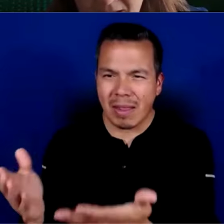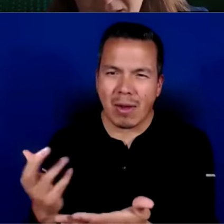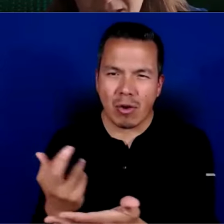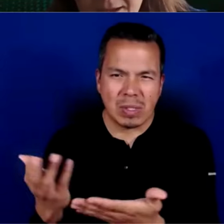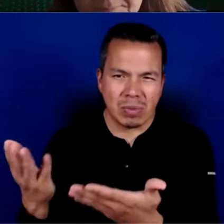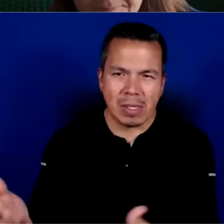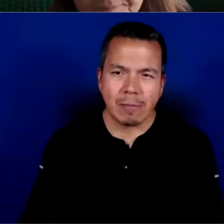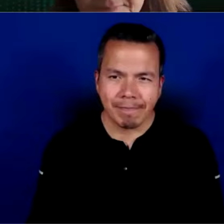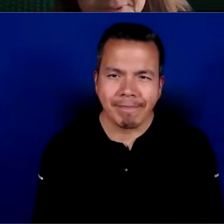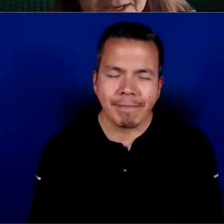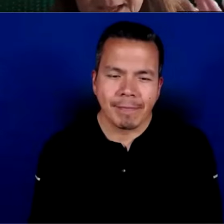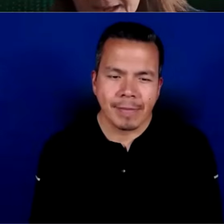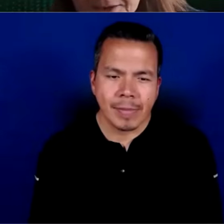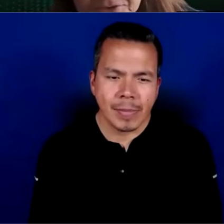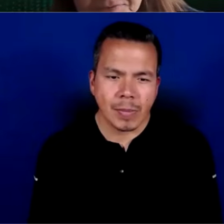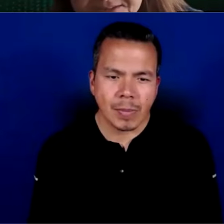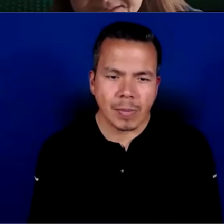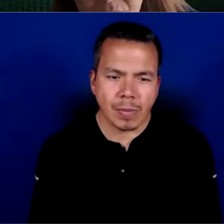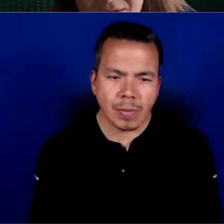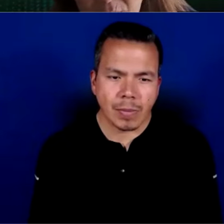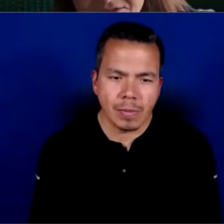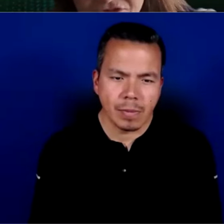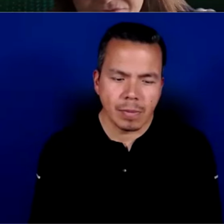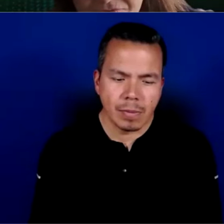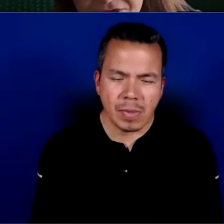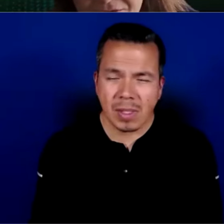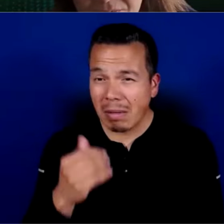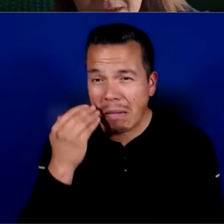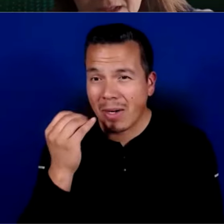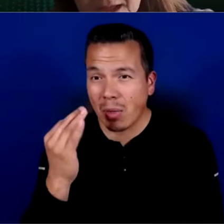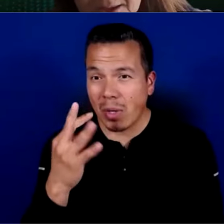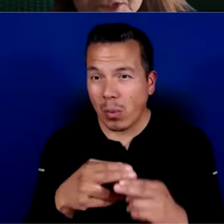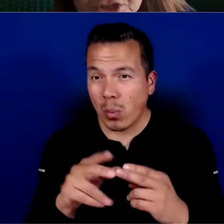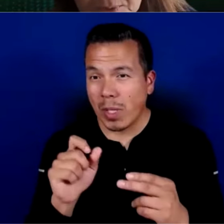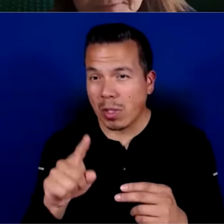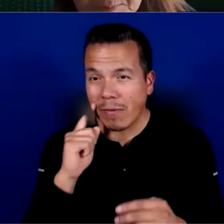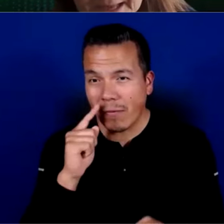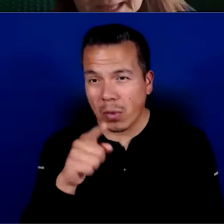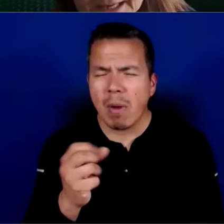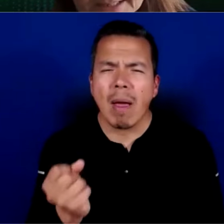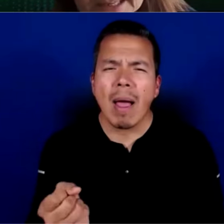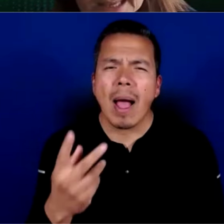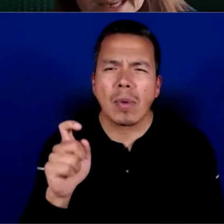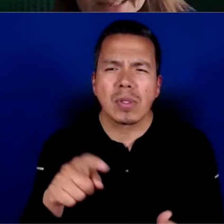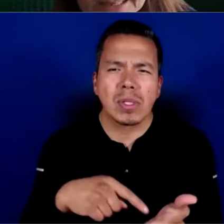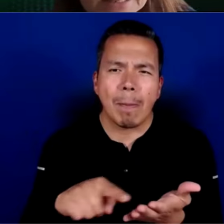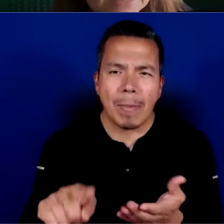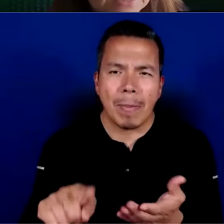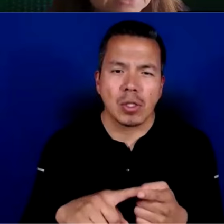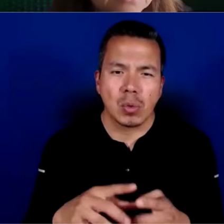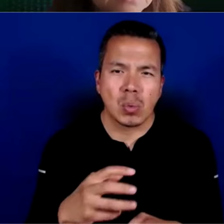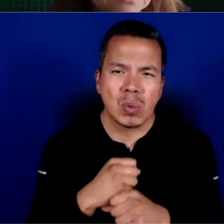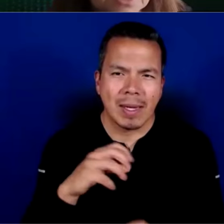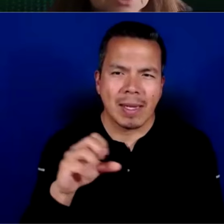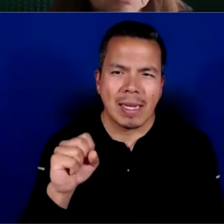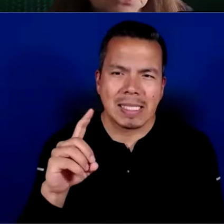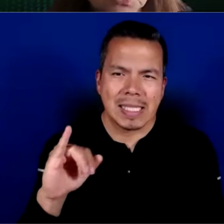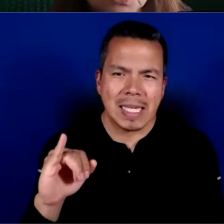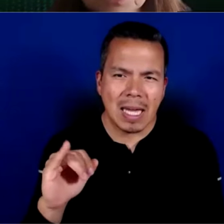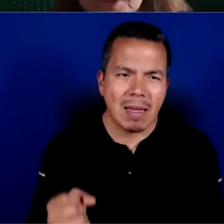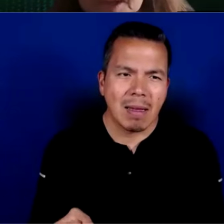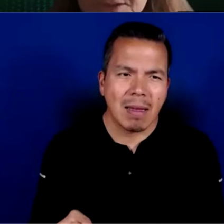there. But I don't know if this is a quick question for you. How much do you have to pay in to get SSDI? So like